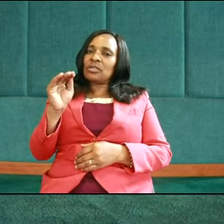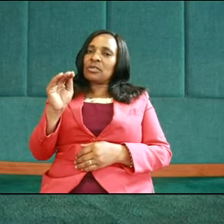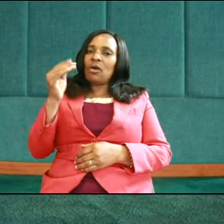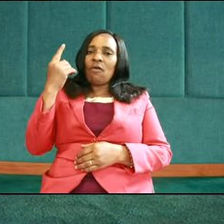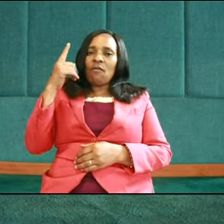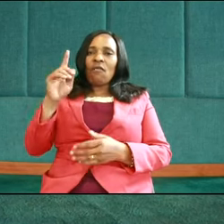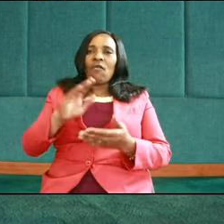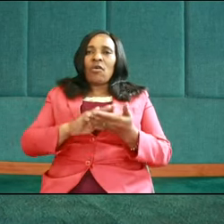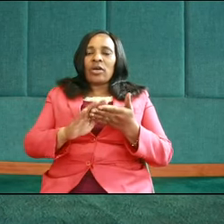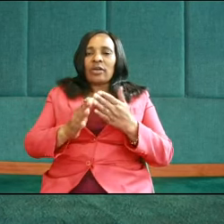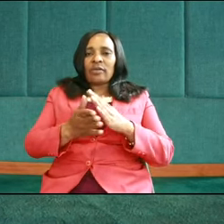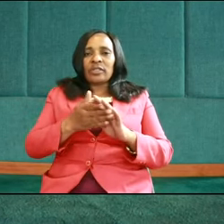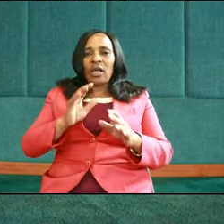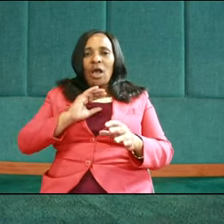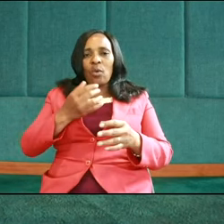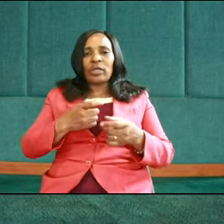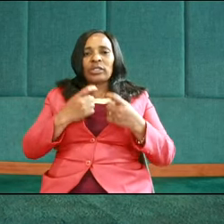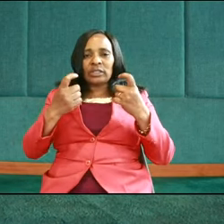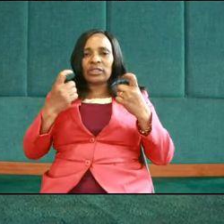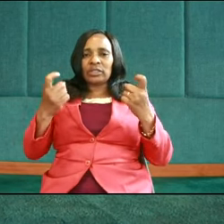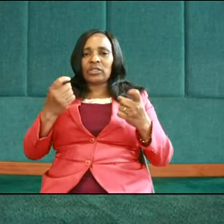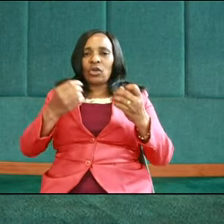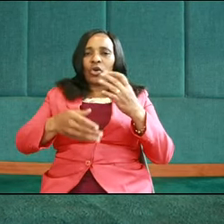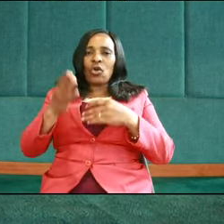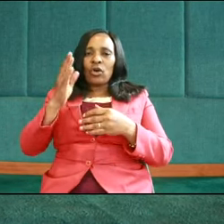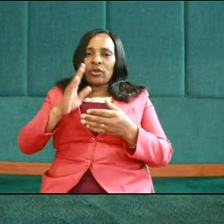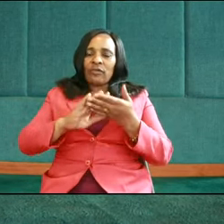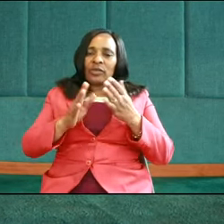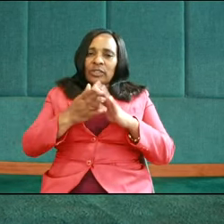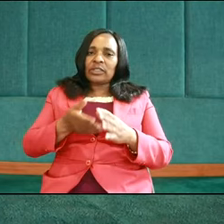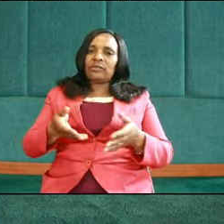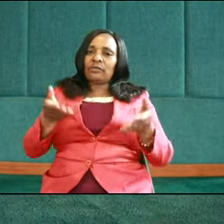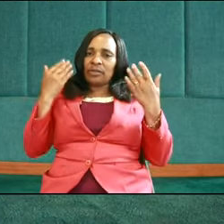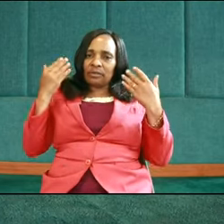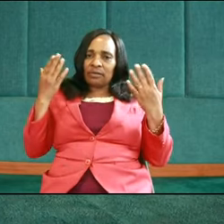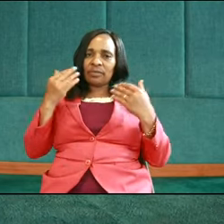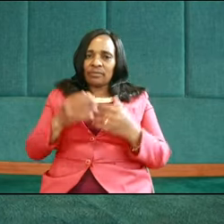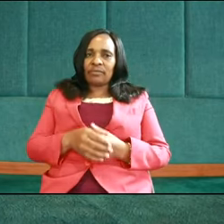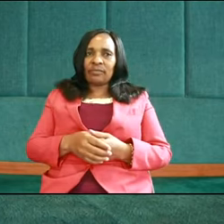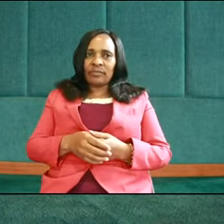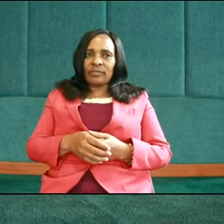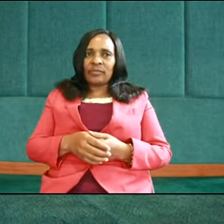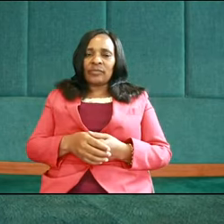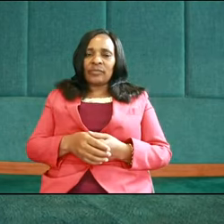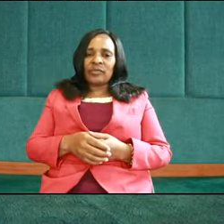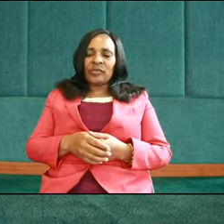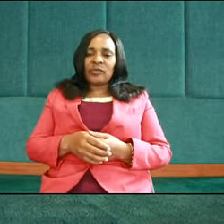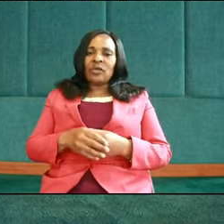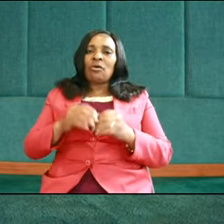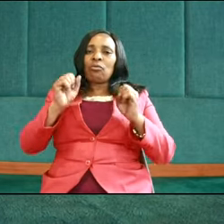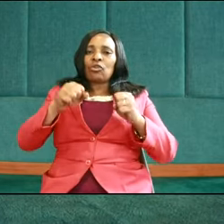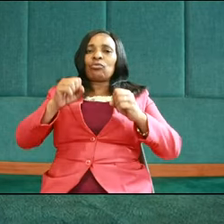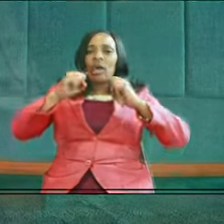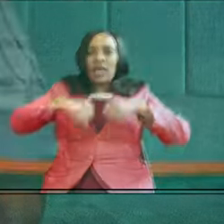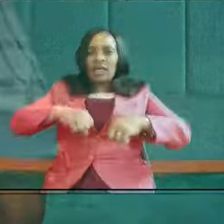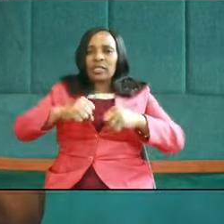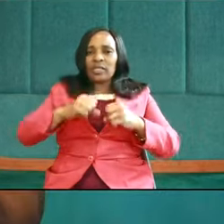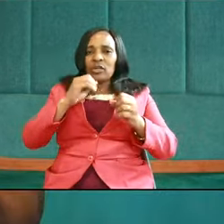if we ask forgiveness for our sins, God forgets them forever. I'm going to have to agree with